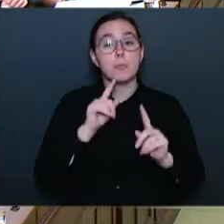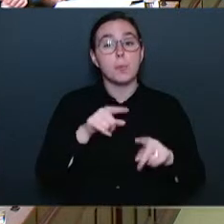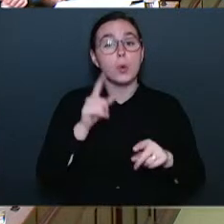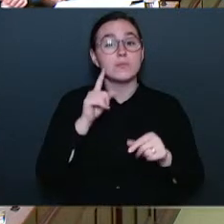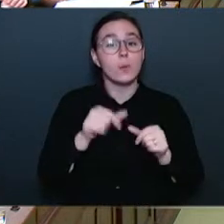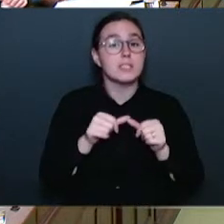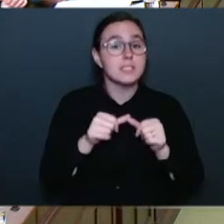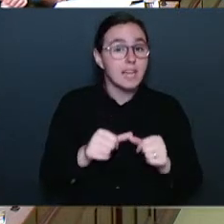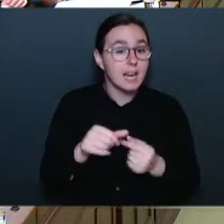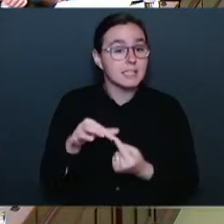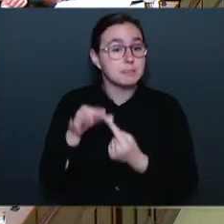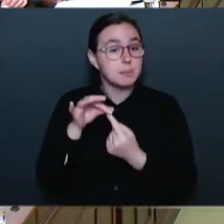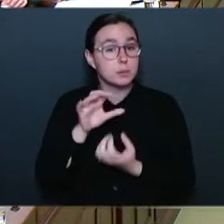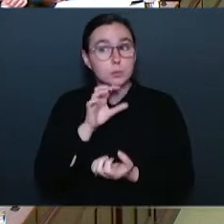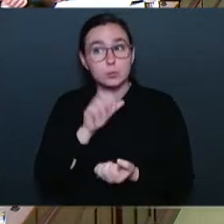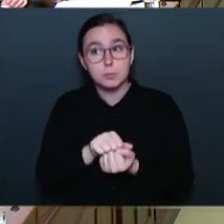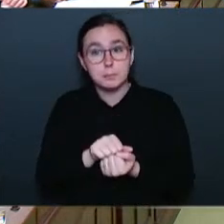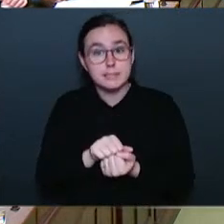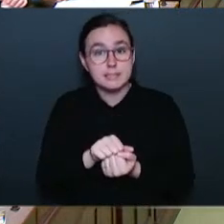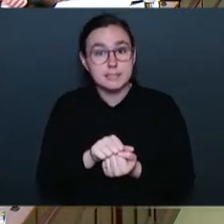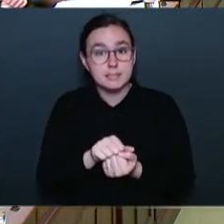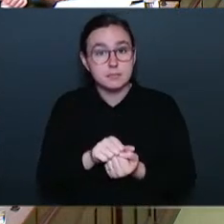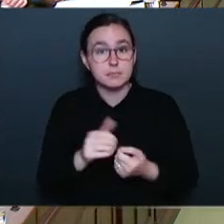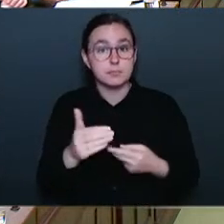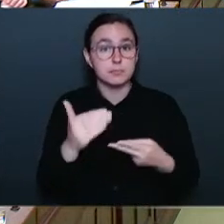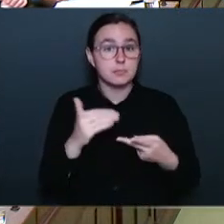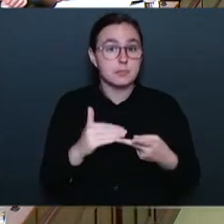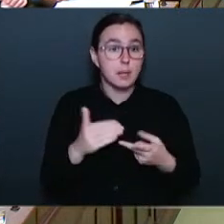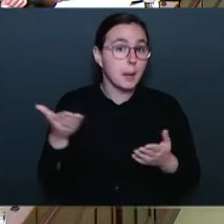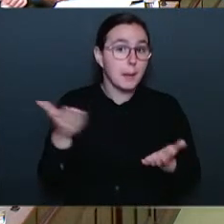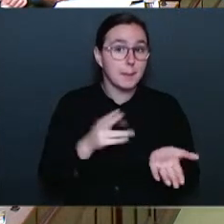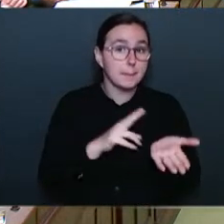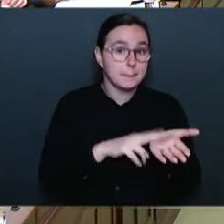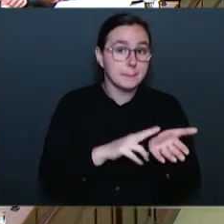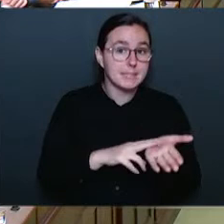presenting petitions notices of motions